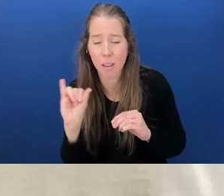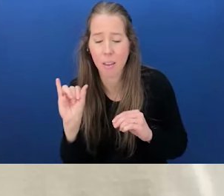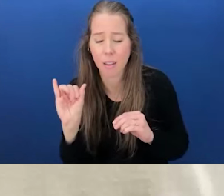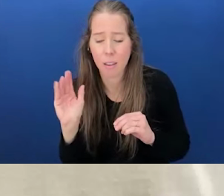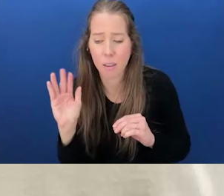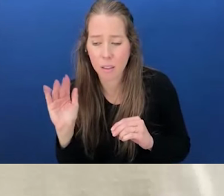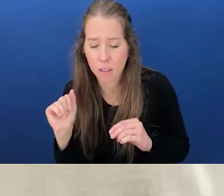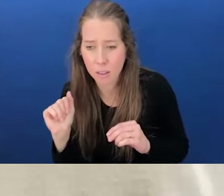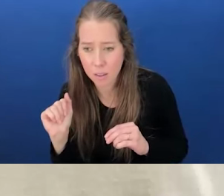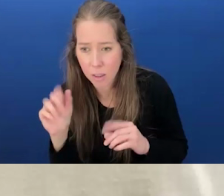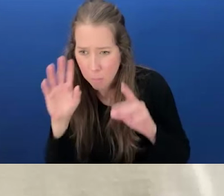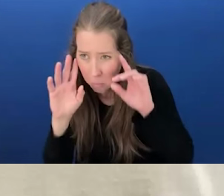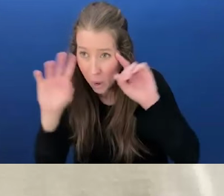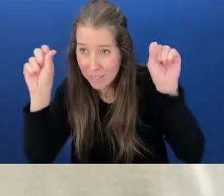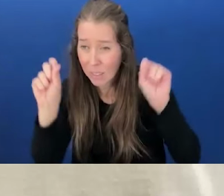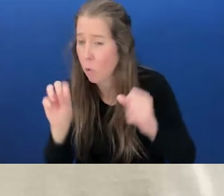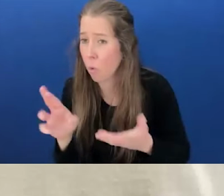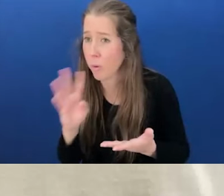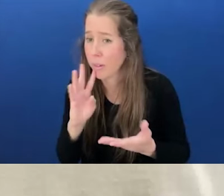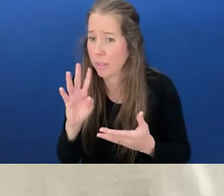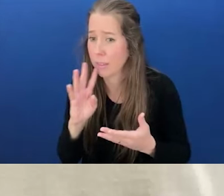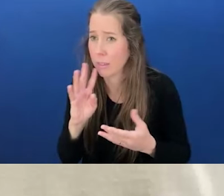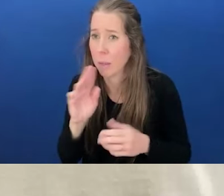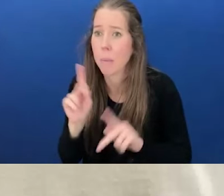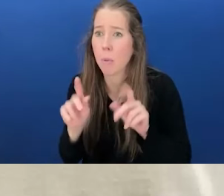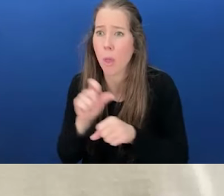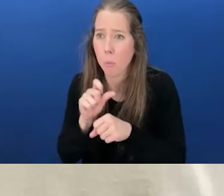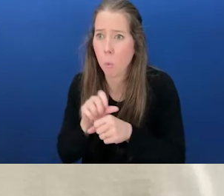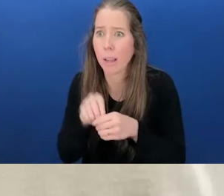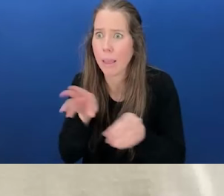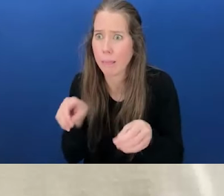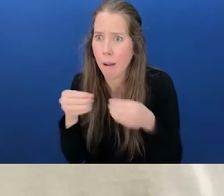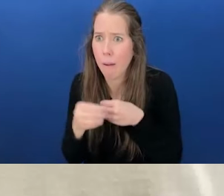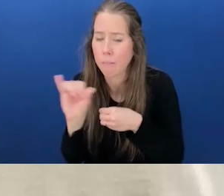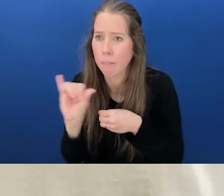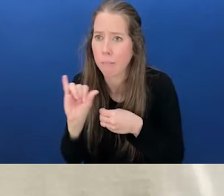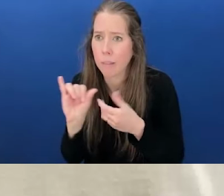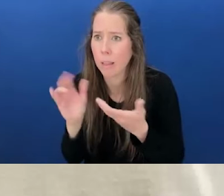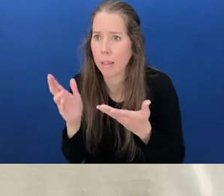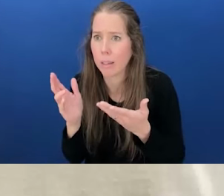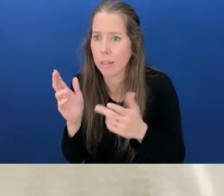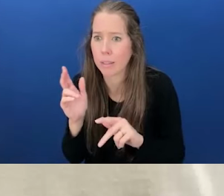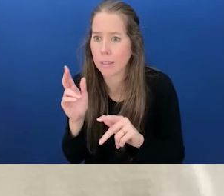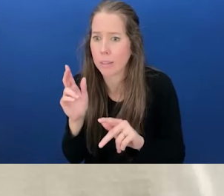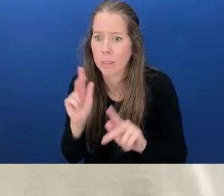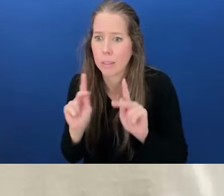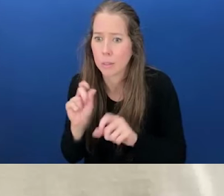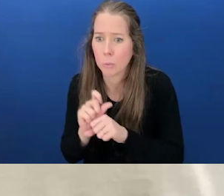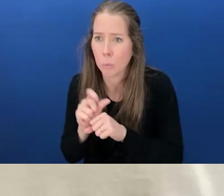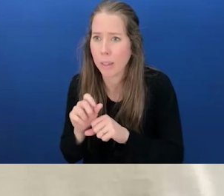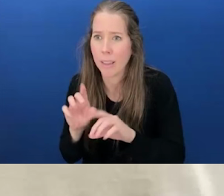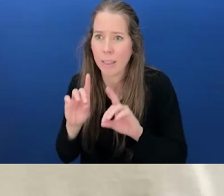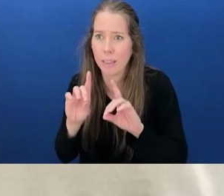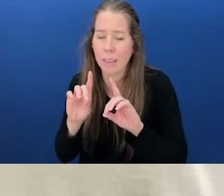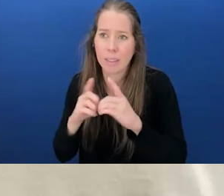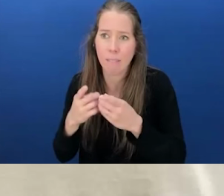like deans and presidents, or are we talking people that work in the offices like the people that work in the division offices?